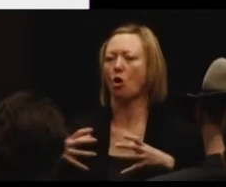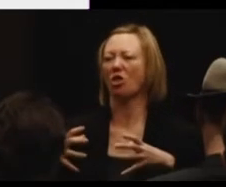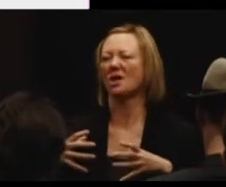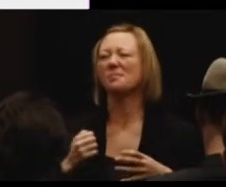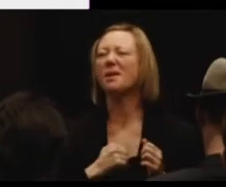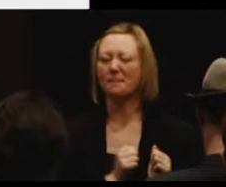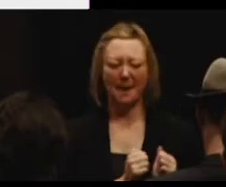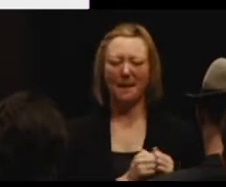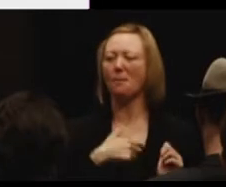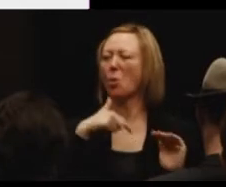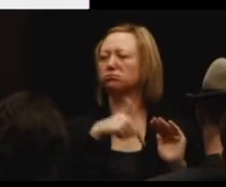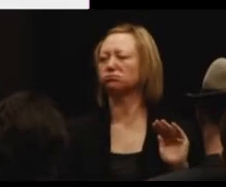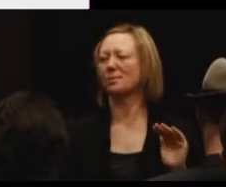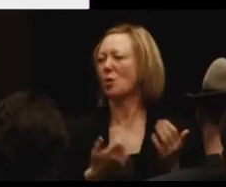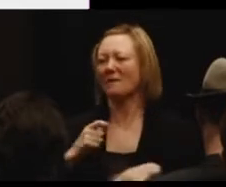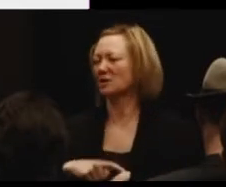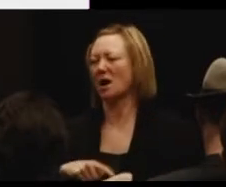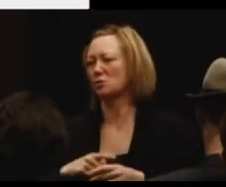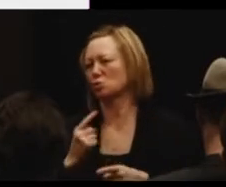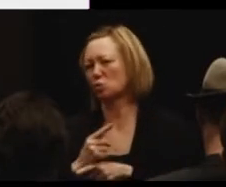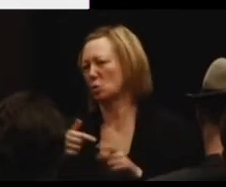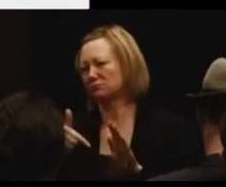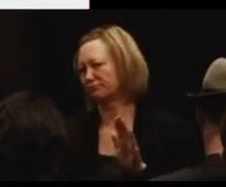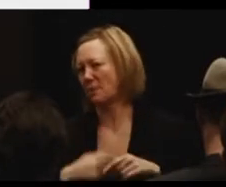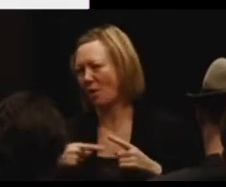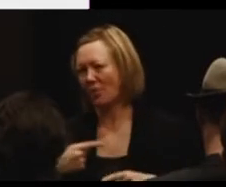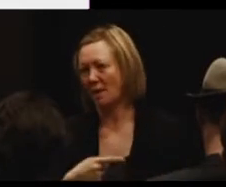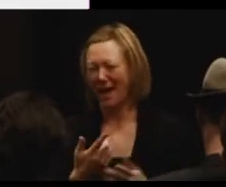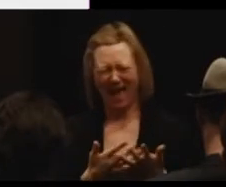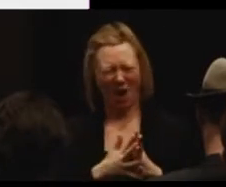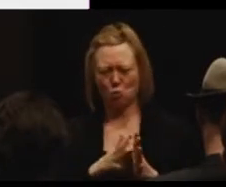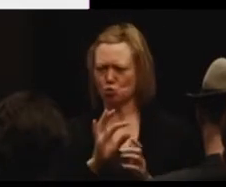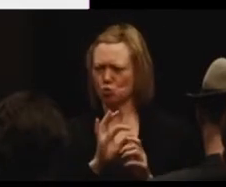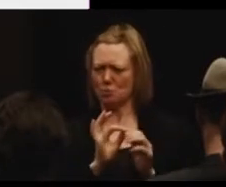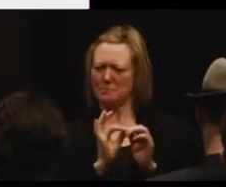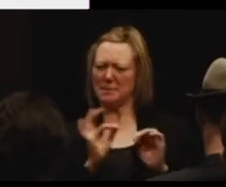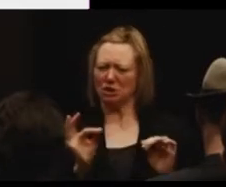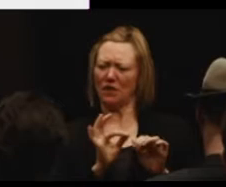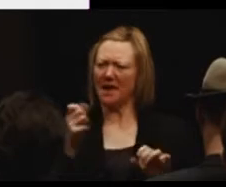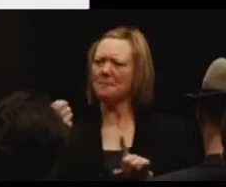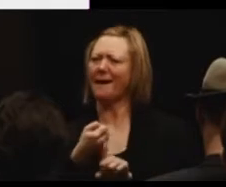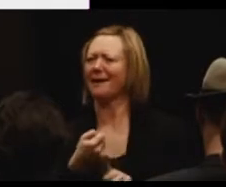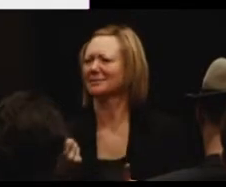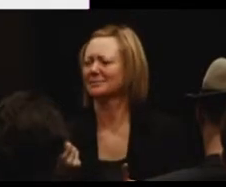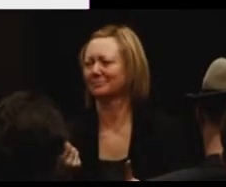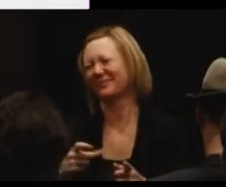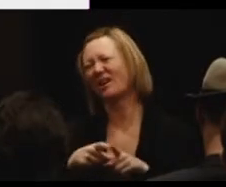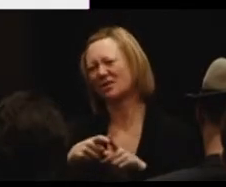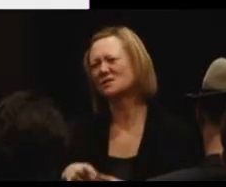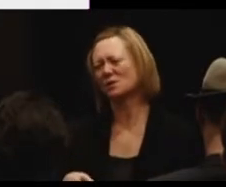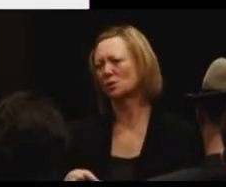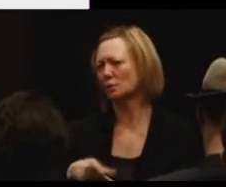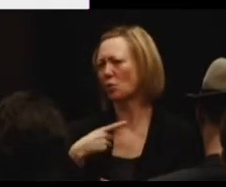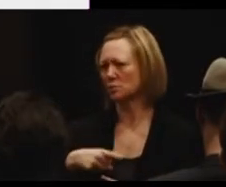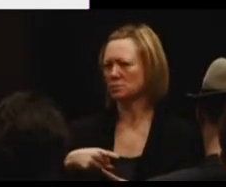don't have time really to go through this. But measuring this impact is very difficult. It's difficult because we're talking about a very complex